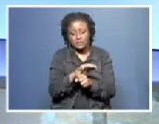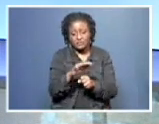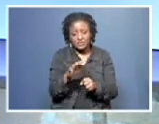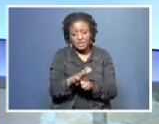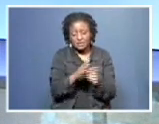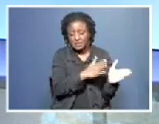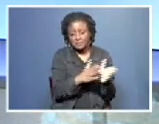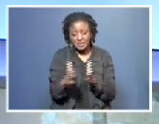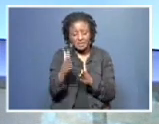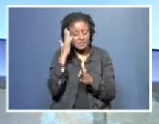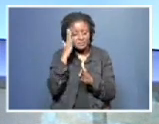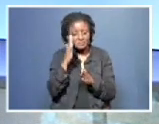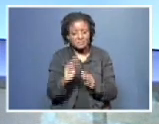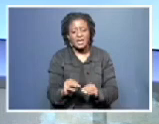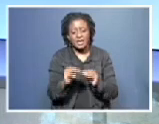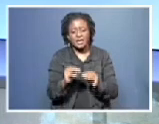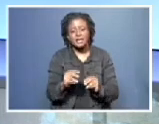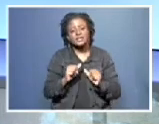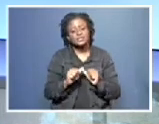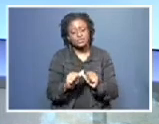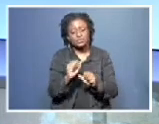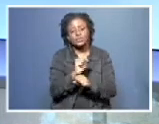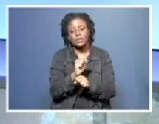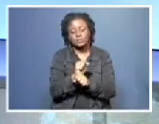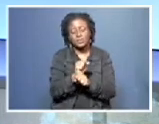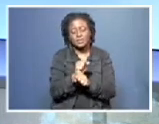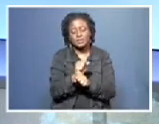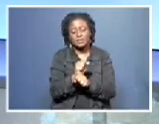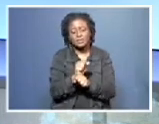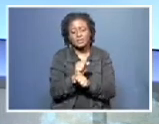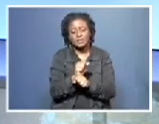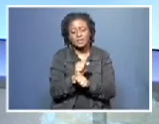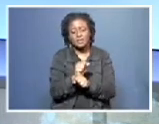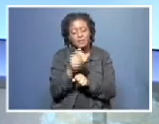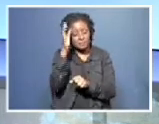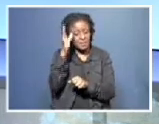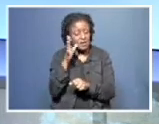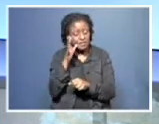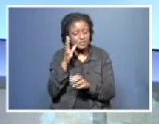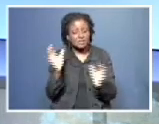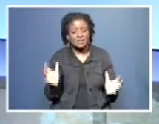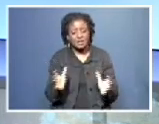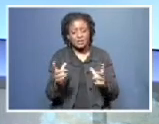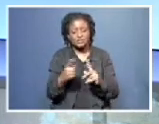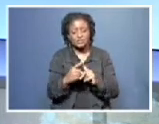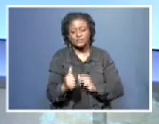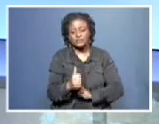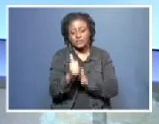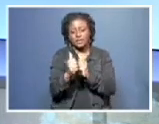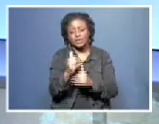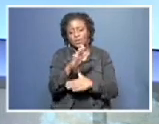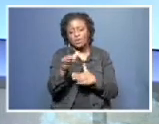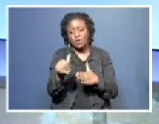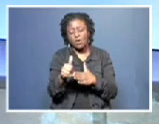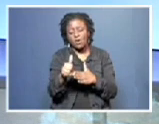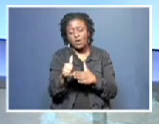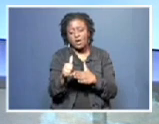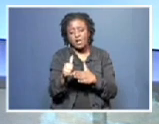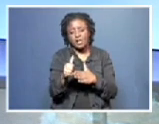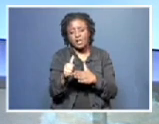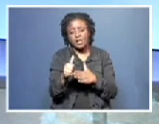to operate. Education officials strongly encourage parents to ensure their children adhere to all protocols and